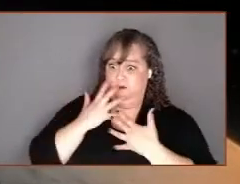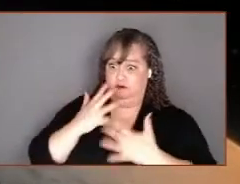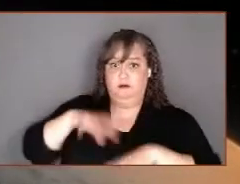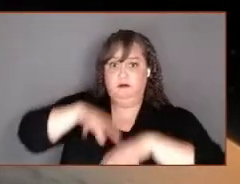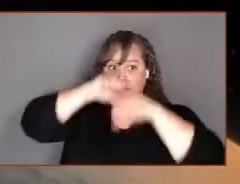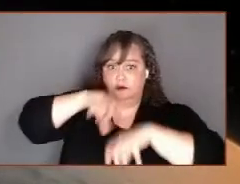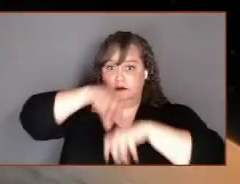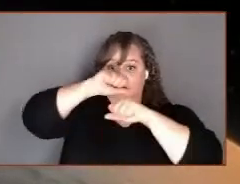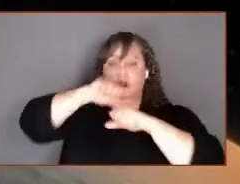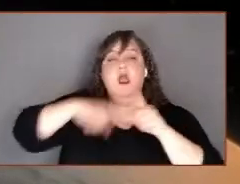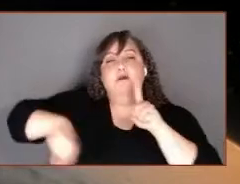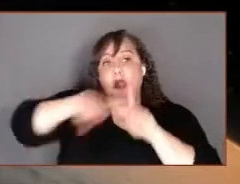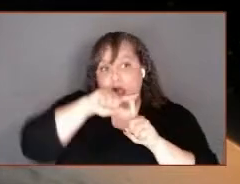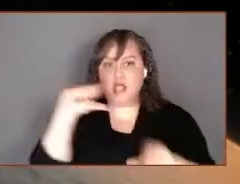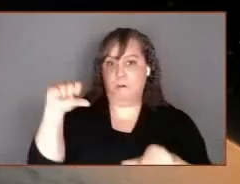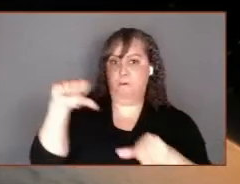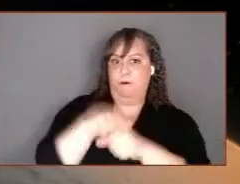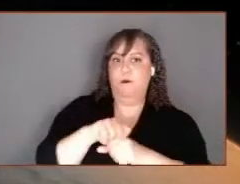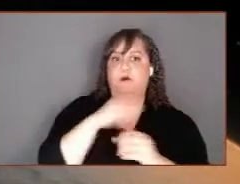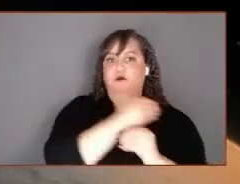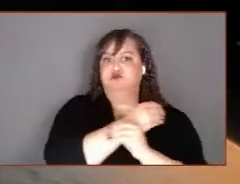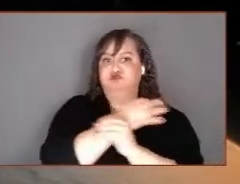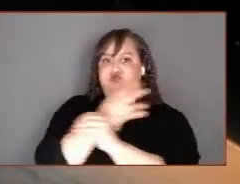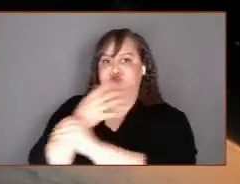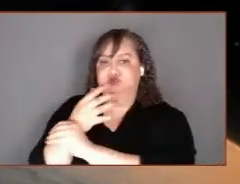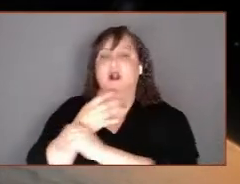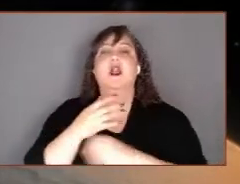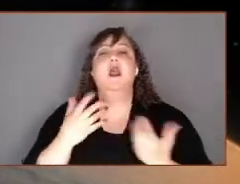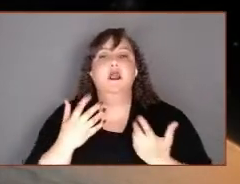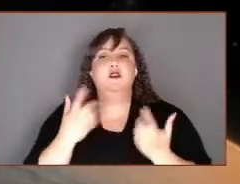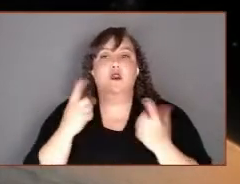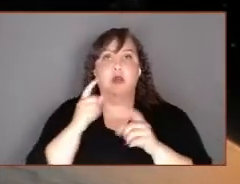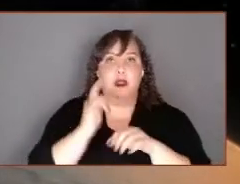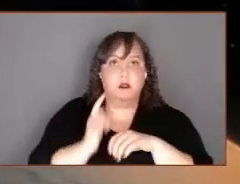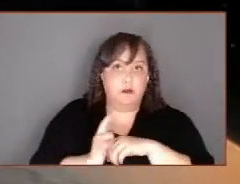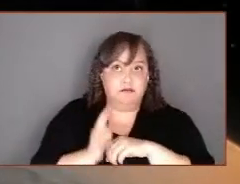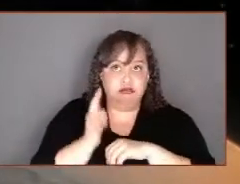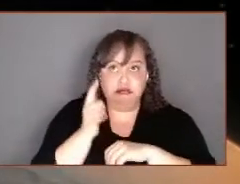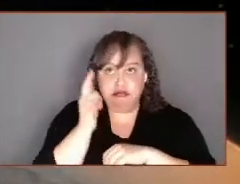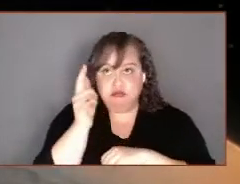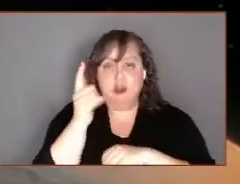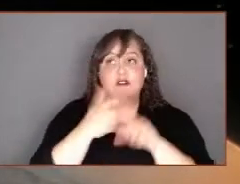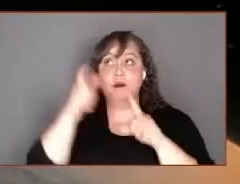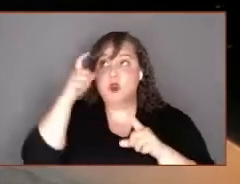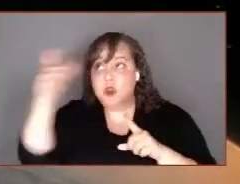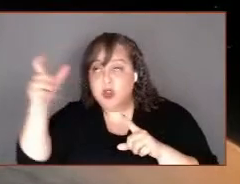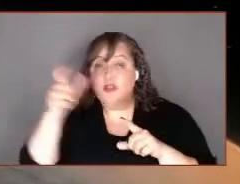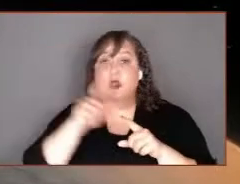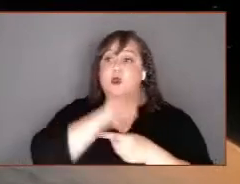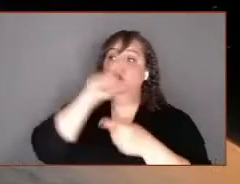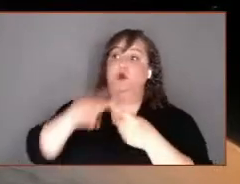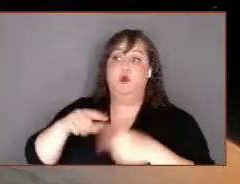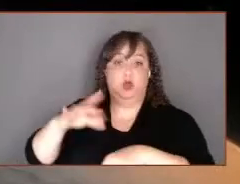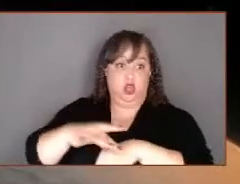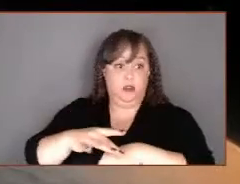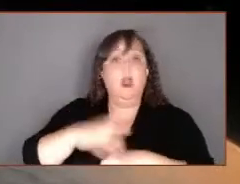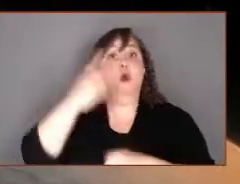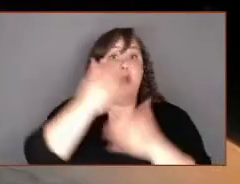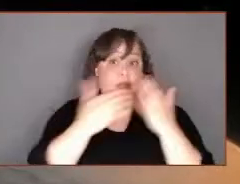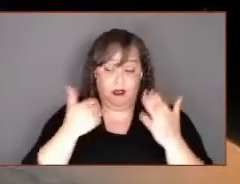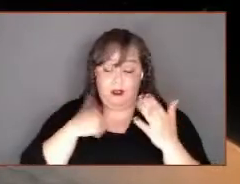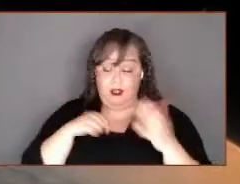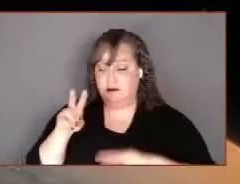would use in the course of doing missions, leaving the lunar surface and going back to Earth orbit. One of the things I've actually looked at and worked with a number of